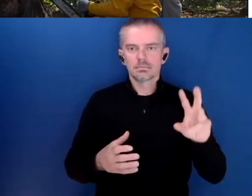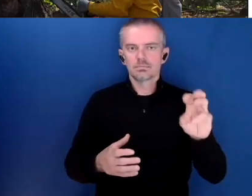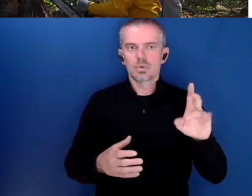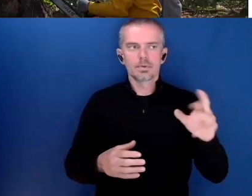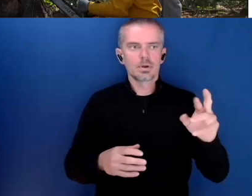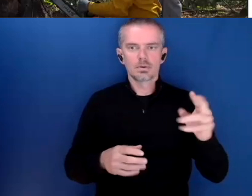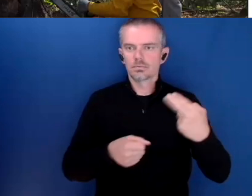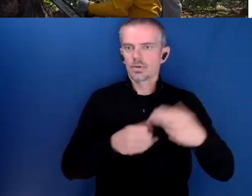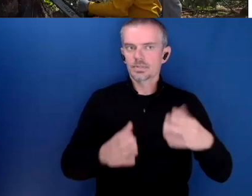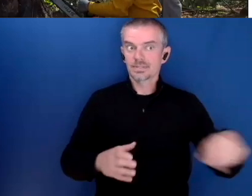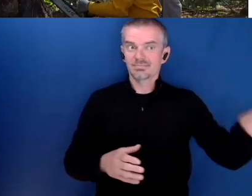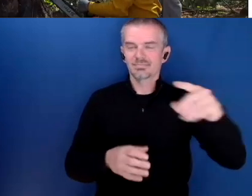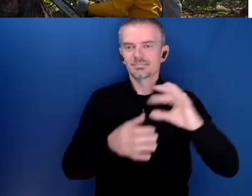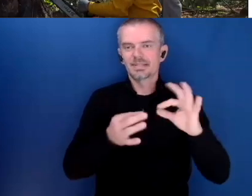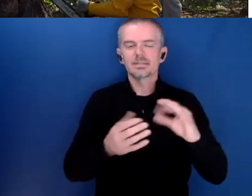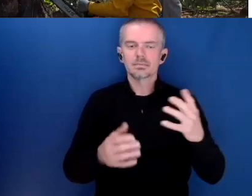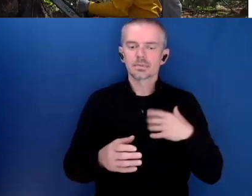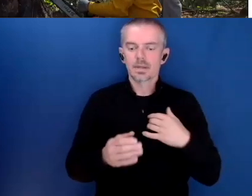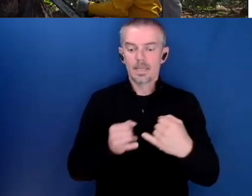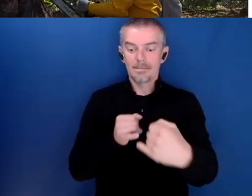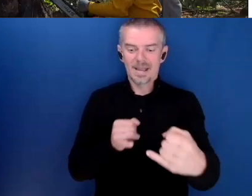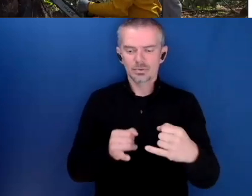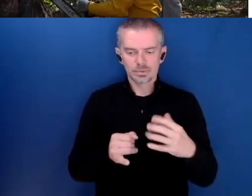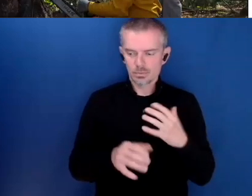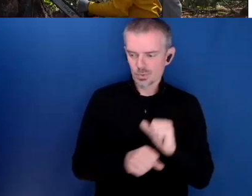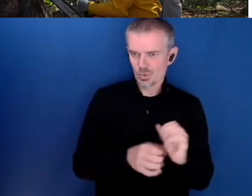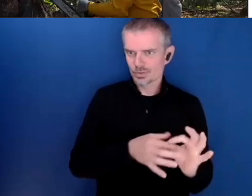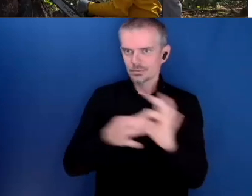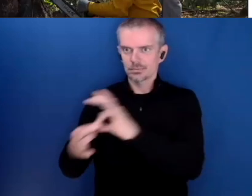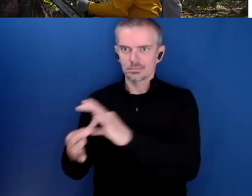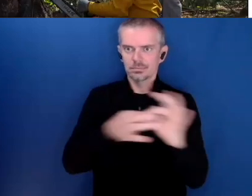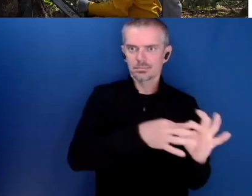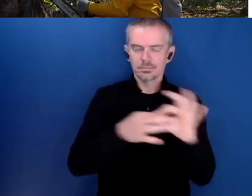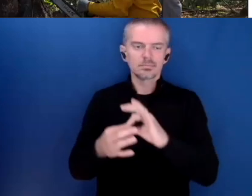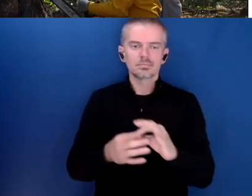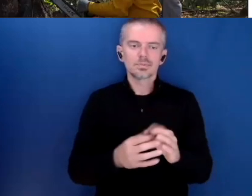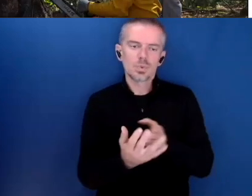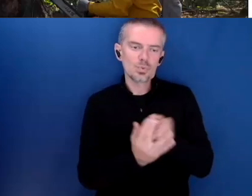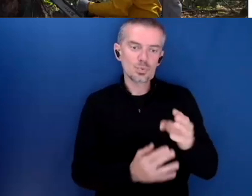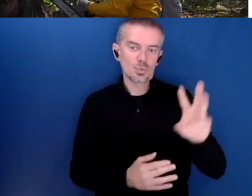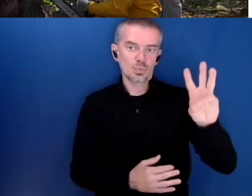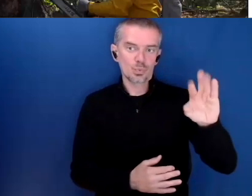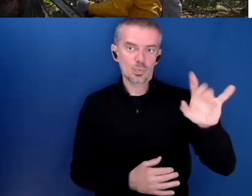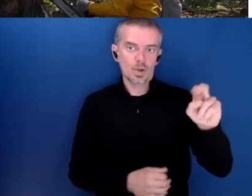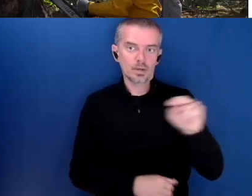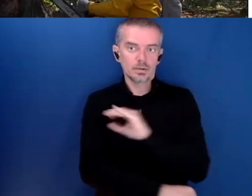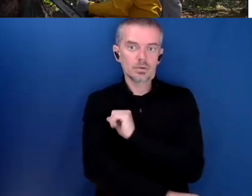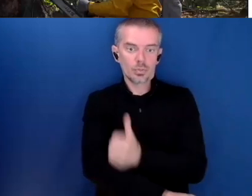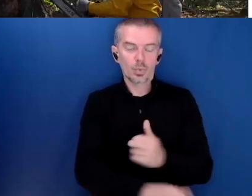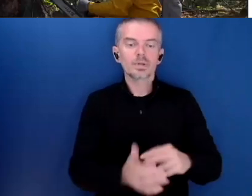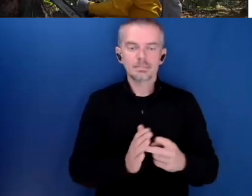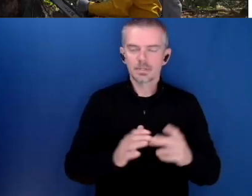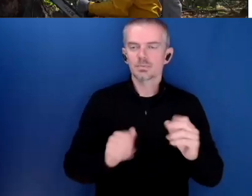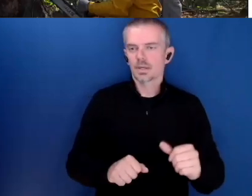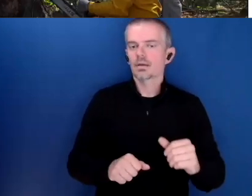today. And incorporating the widen authority into stewardship agreements unlocks that cross-boundary capability. One